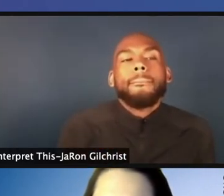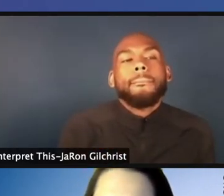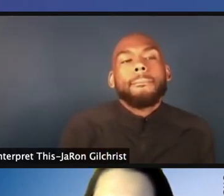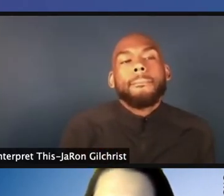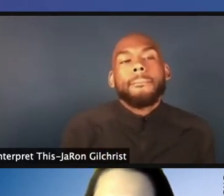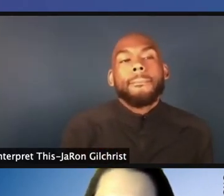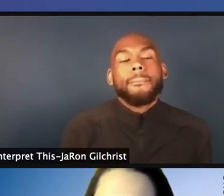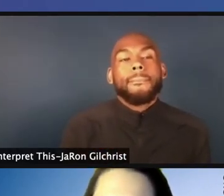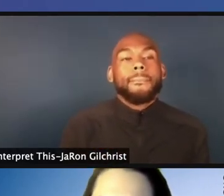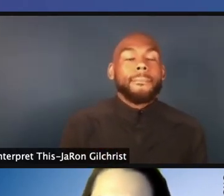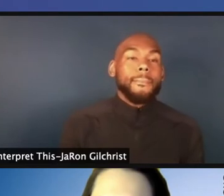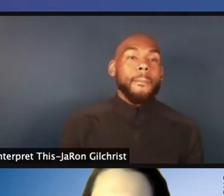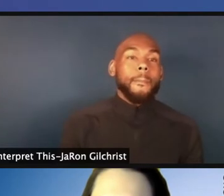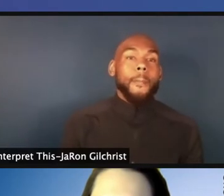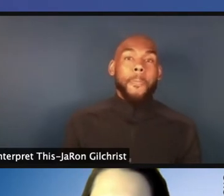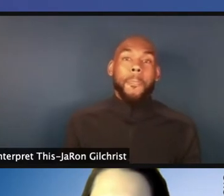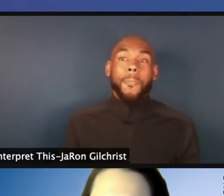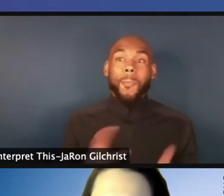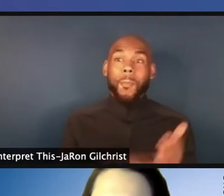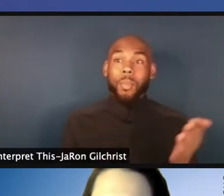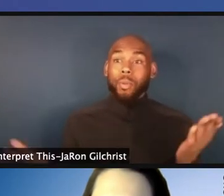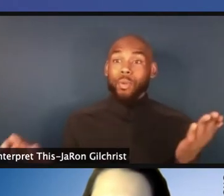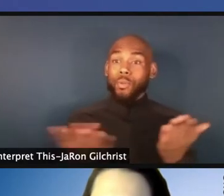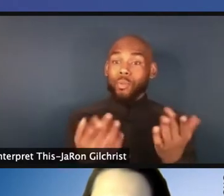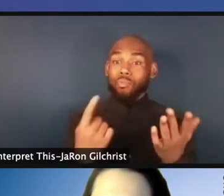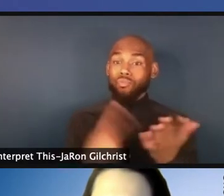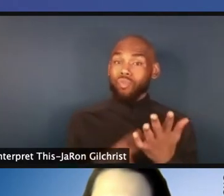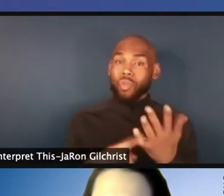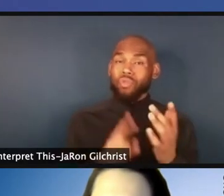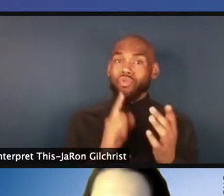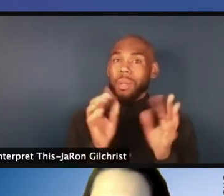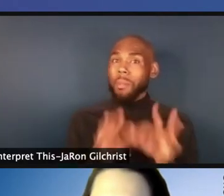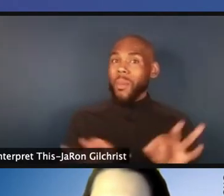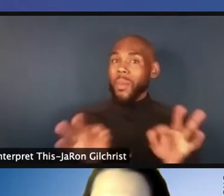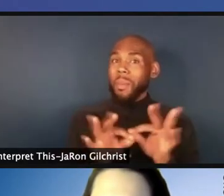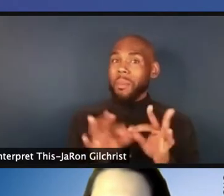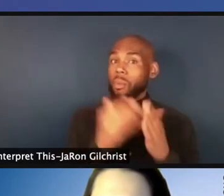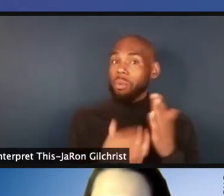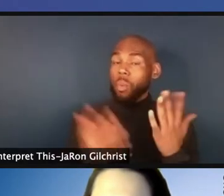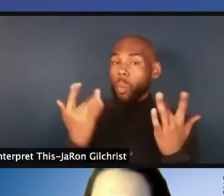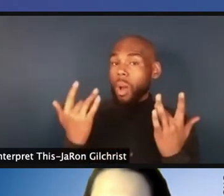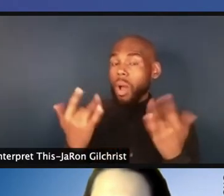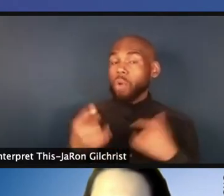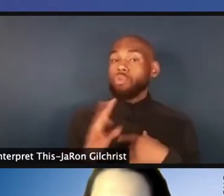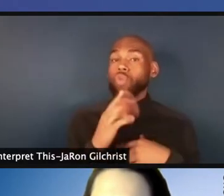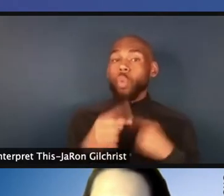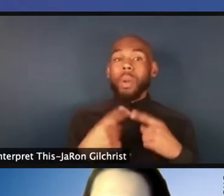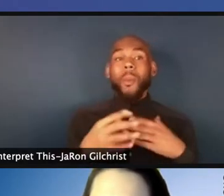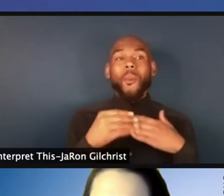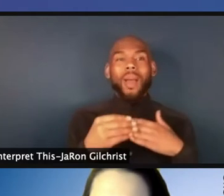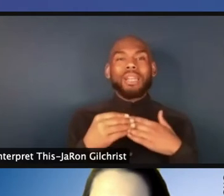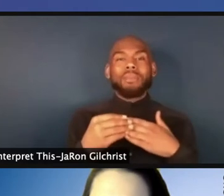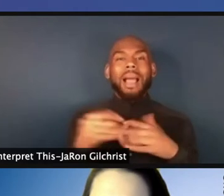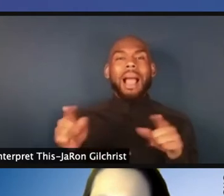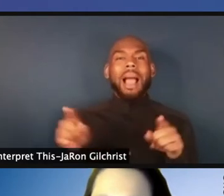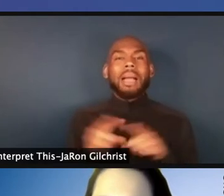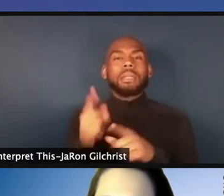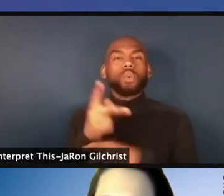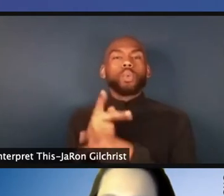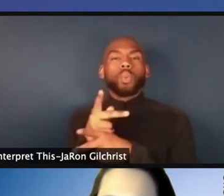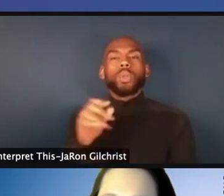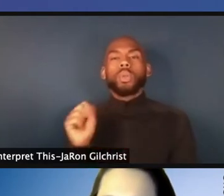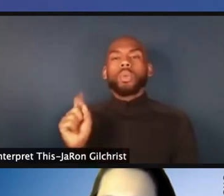I think it is what y'all are talking about is so important, partially because you're talking about leadership as stewardship in